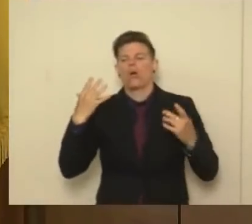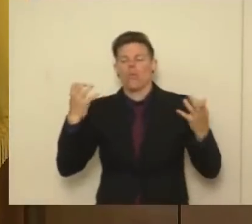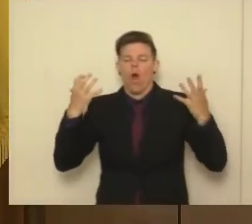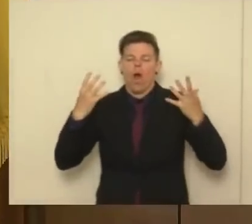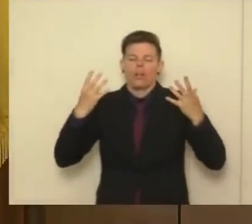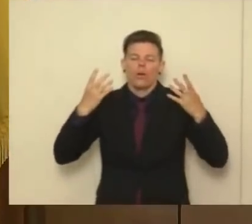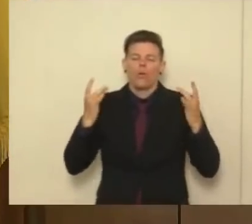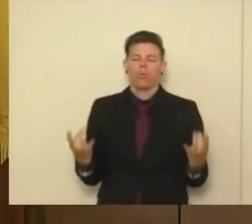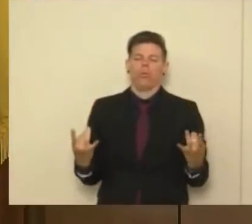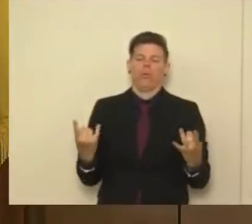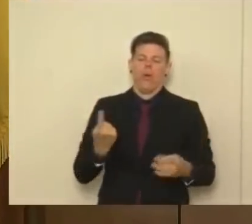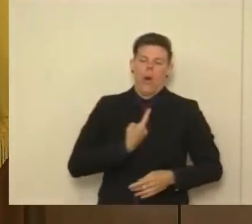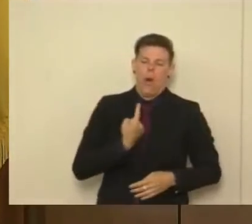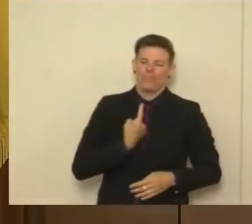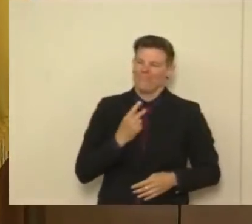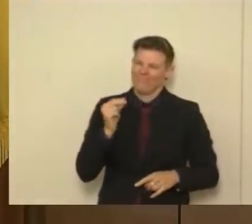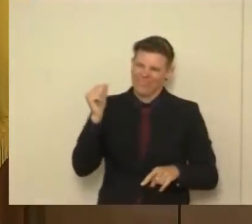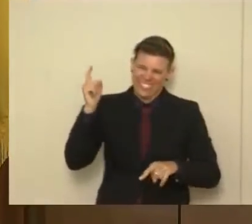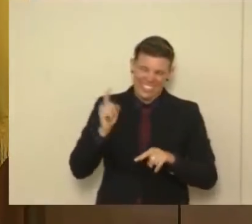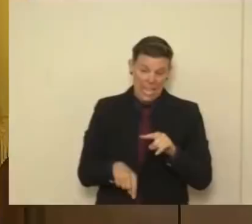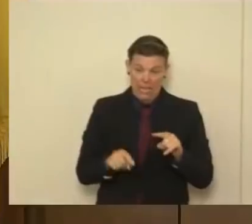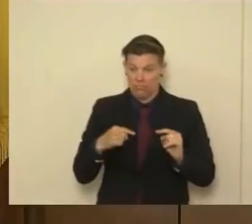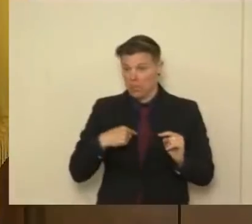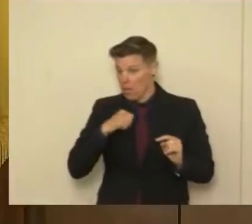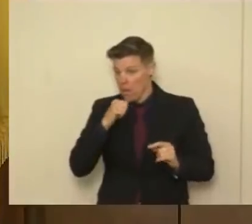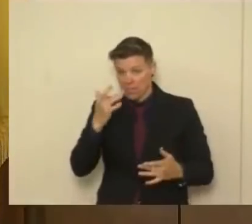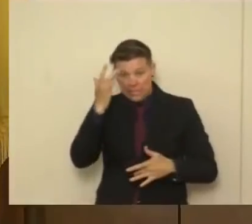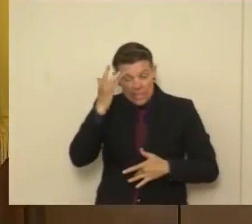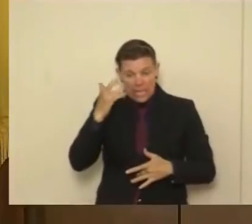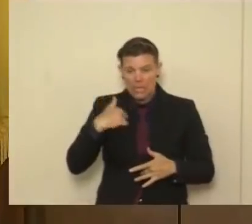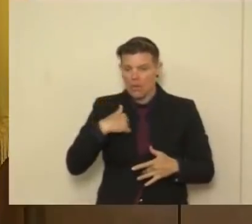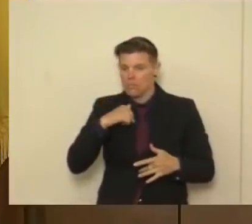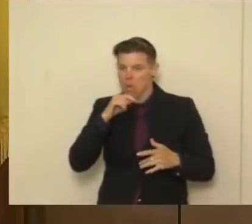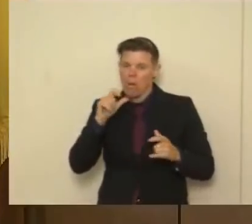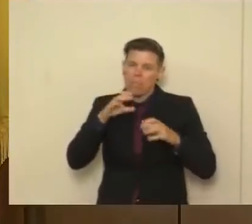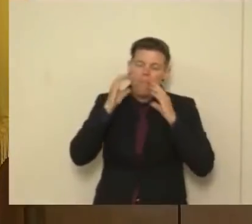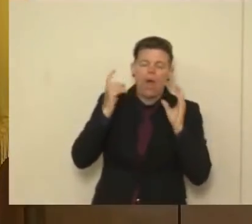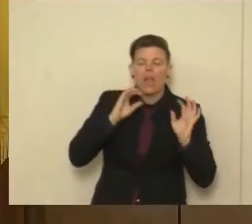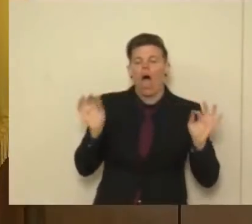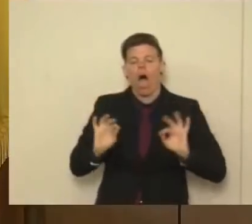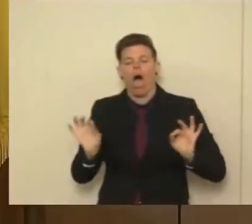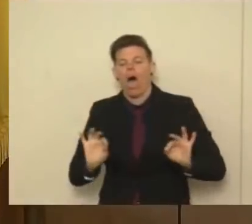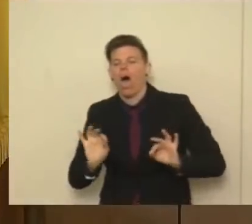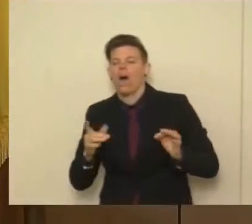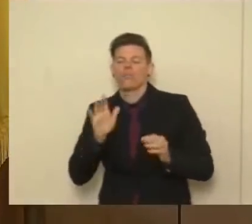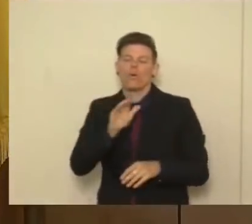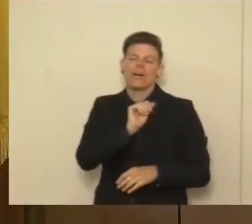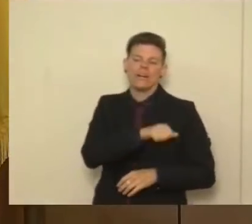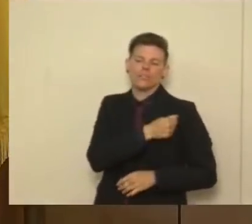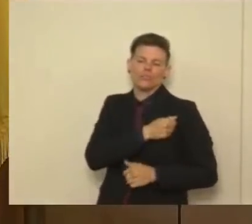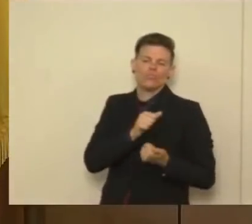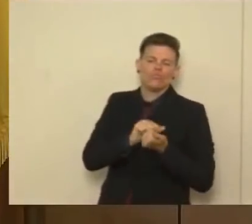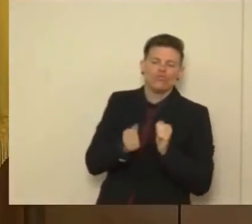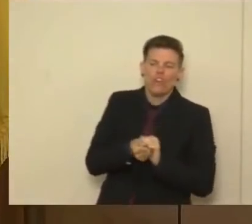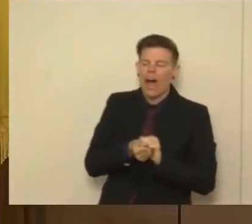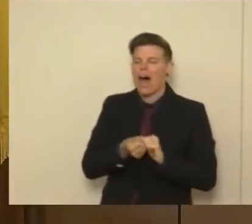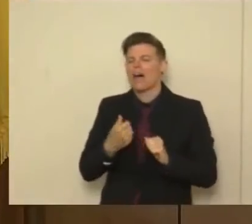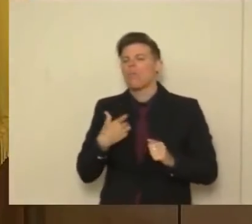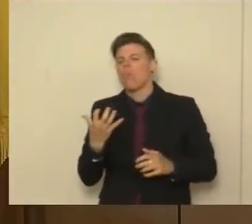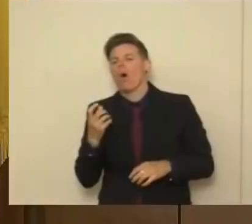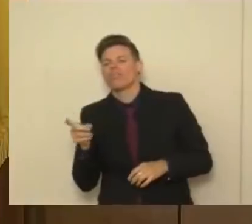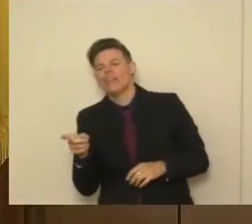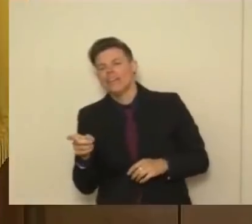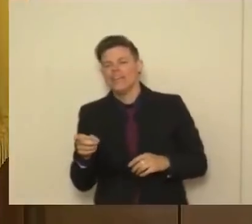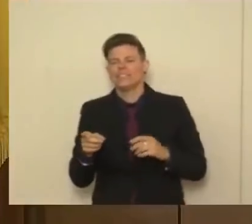see it. I'm not sick. I don't need a mask. I don't get out that much. I went to one thing. I'm outside. It's safe. I can play